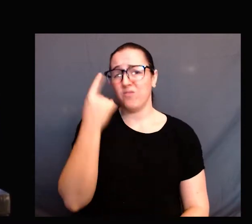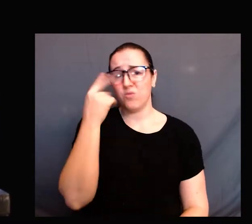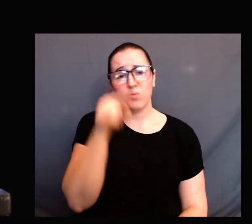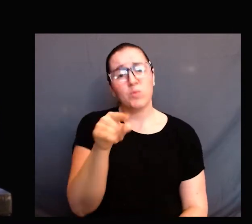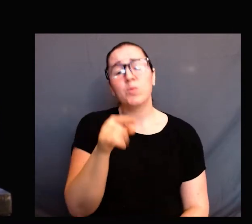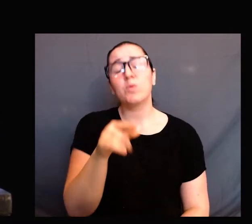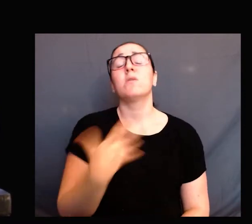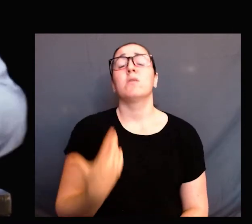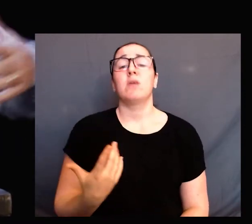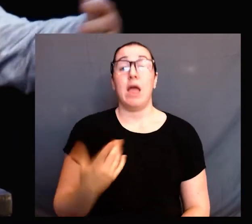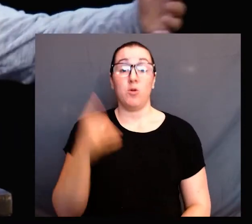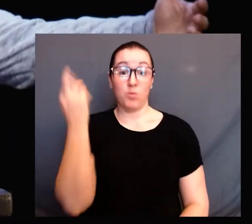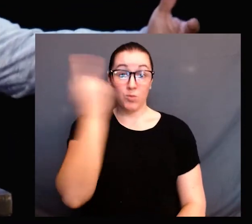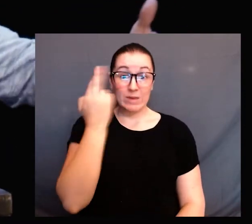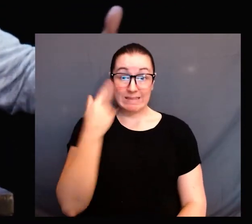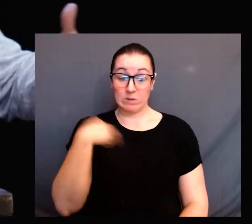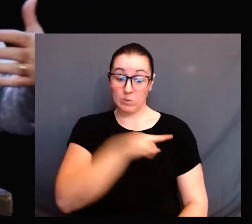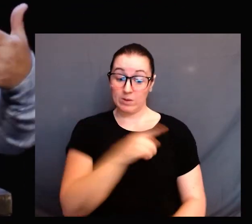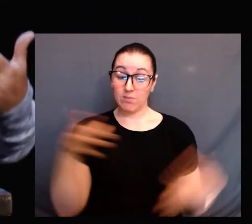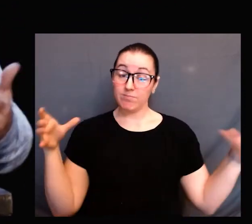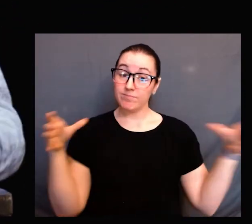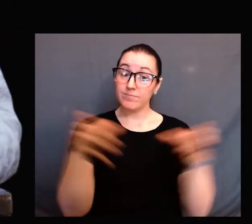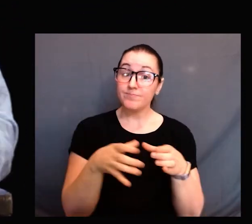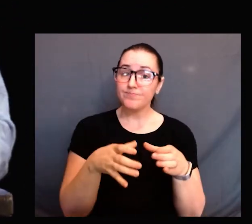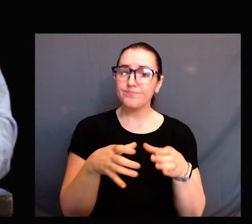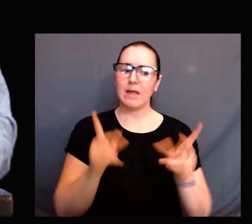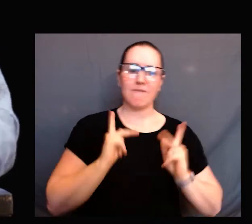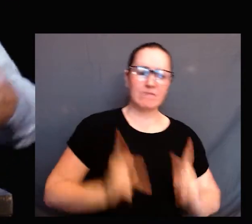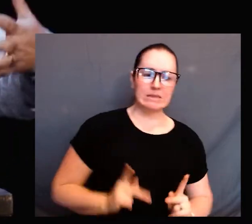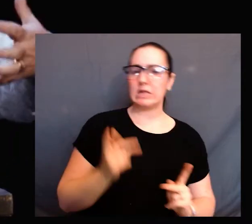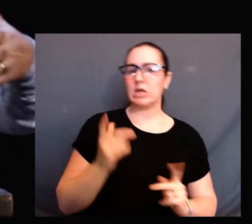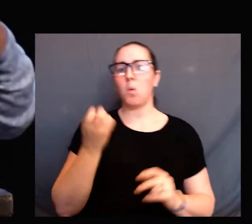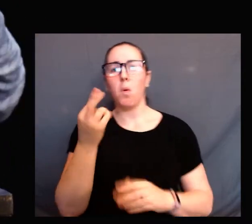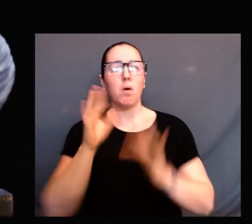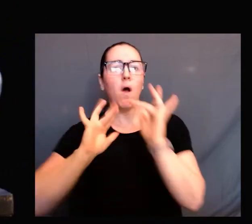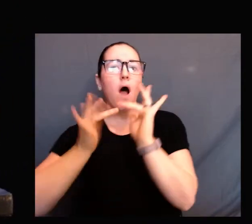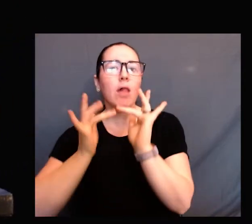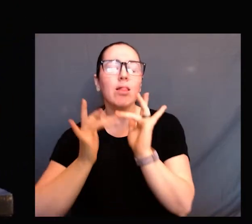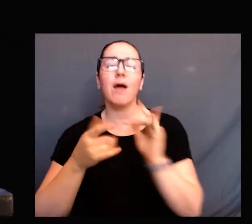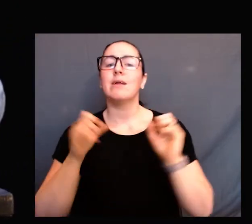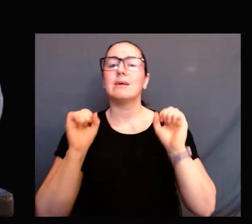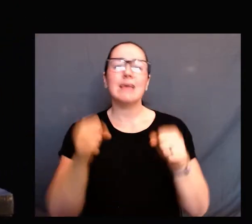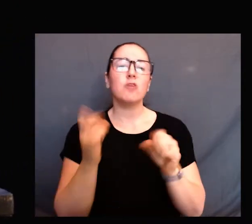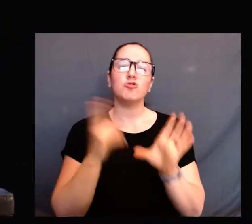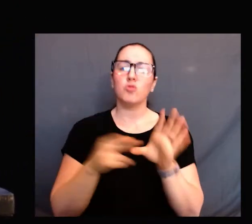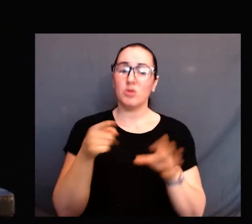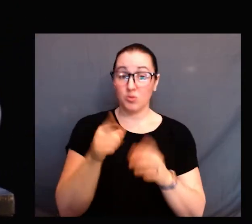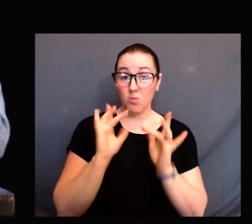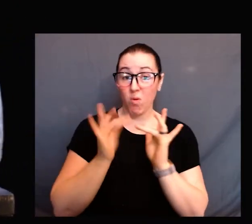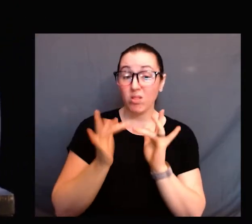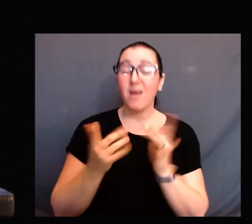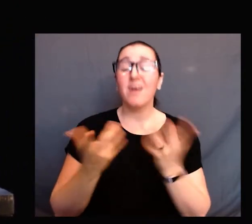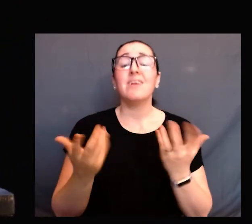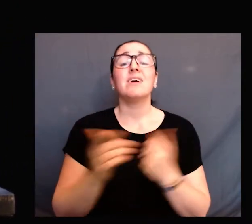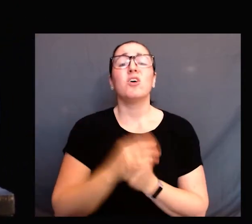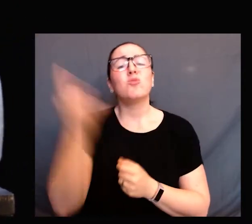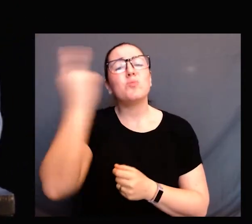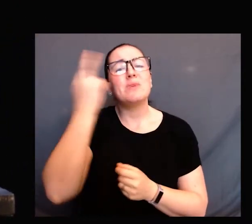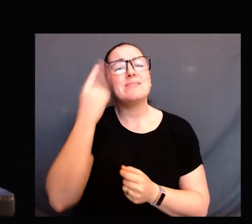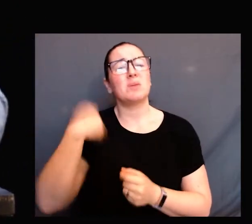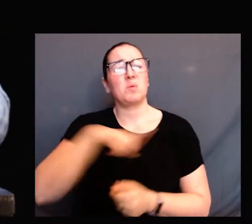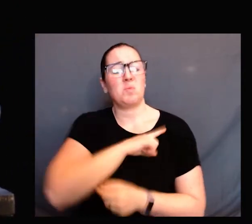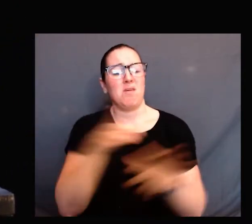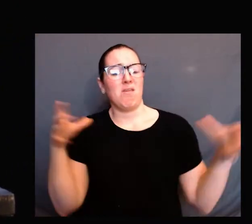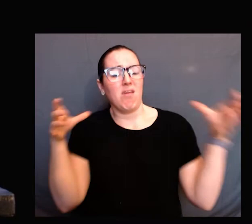you. And the reason that we gather together, either physically or online, where we're able to join with you online,